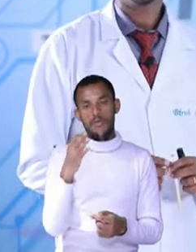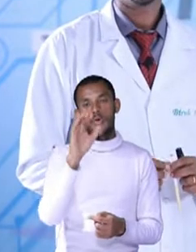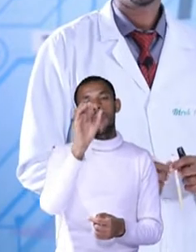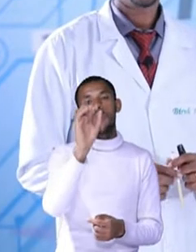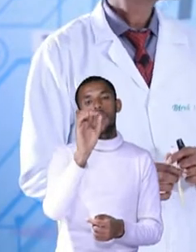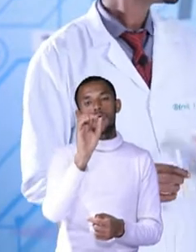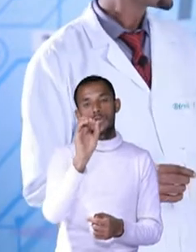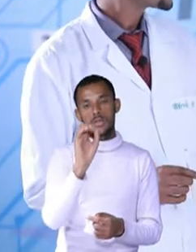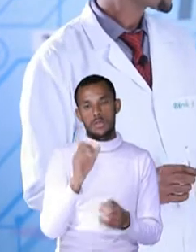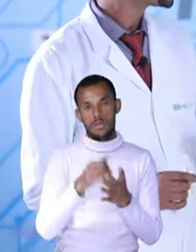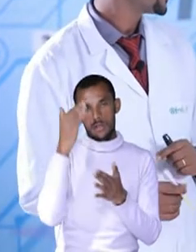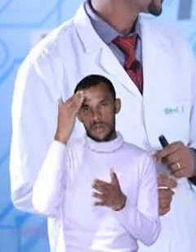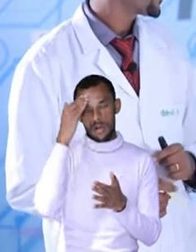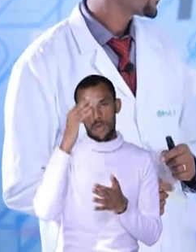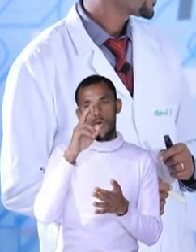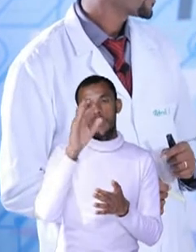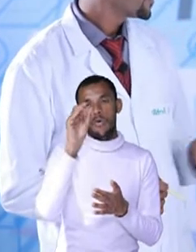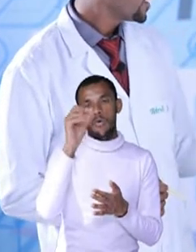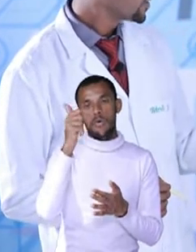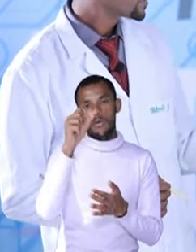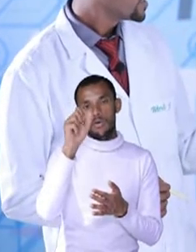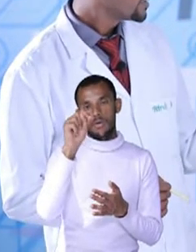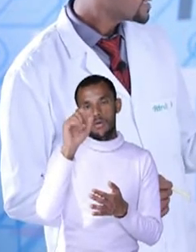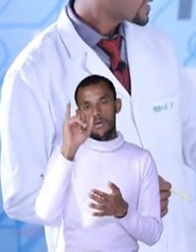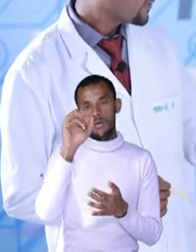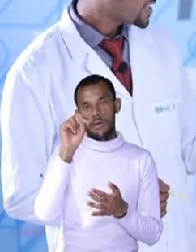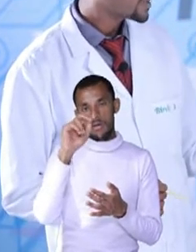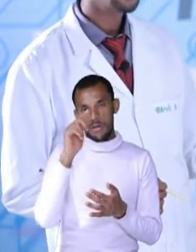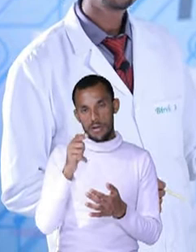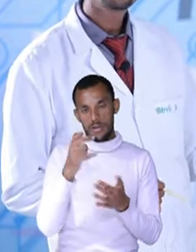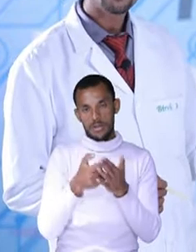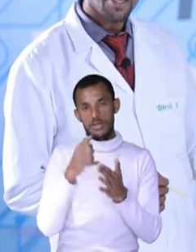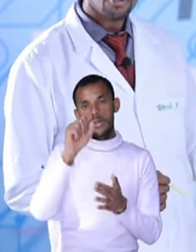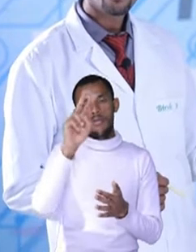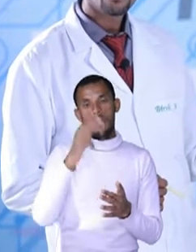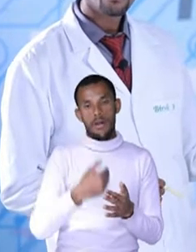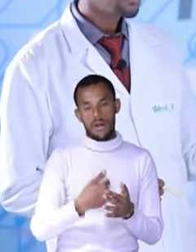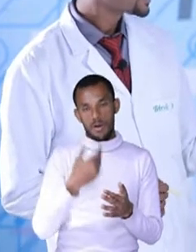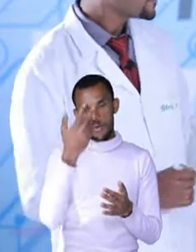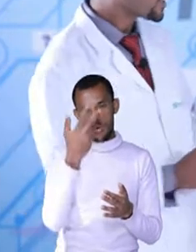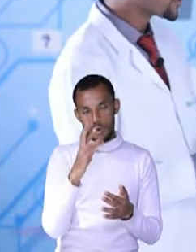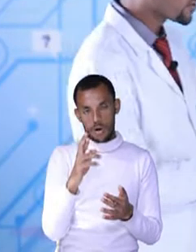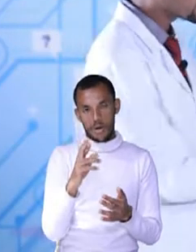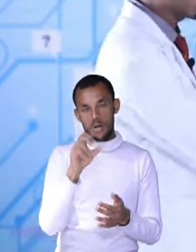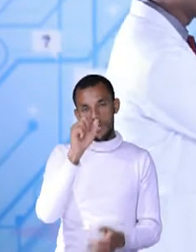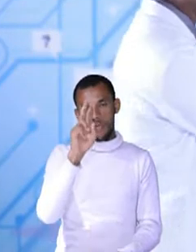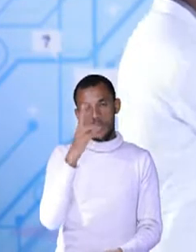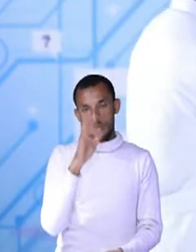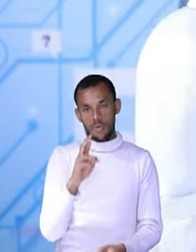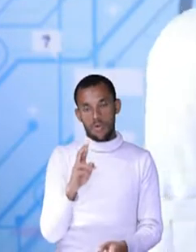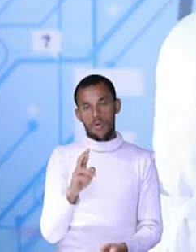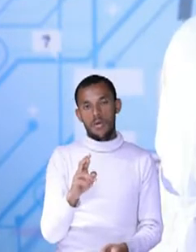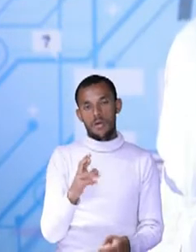oxygen. It is known as roasting. Look, this is sulfide. Sulfide ore. Sulfide ore treated